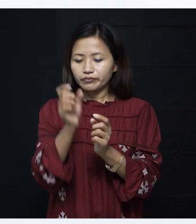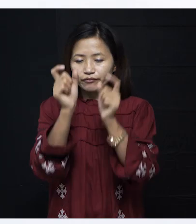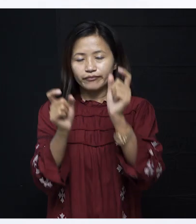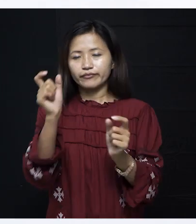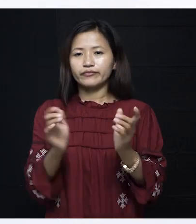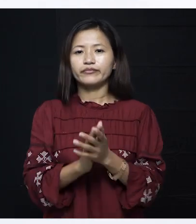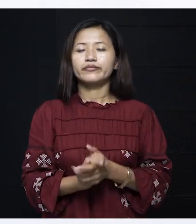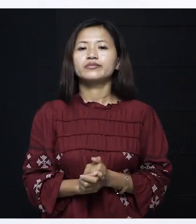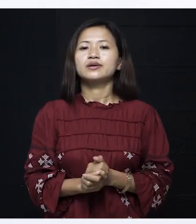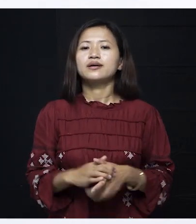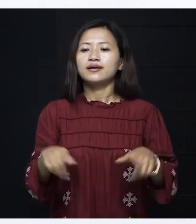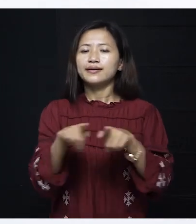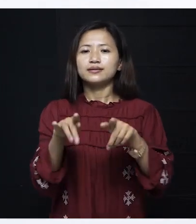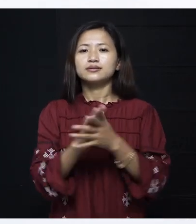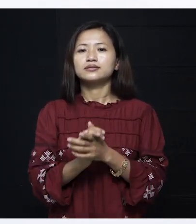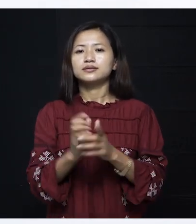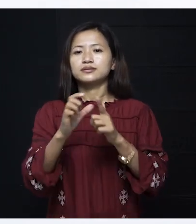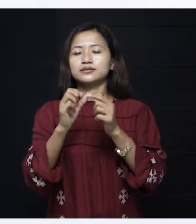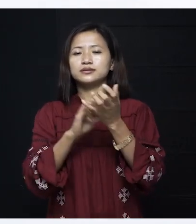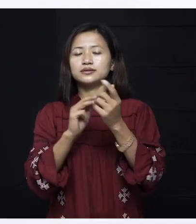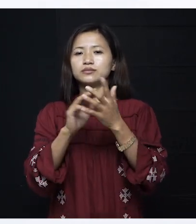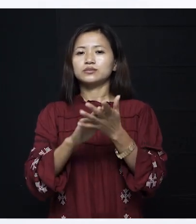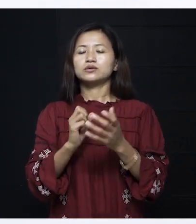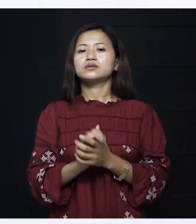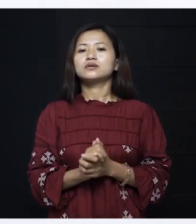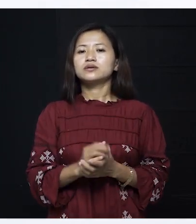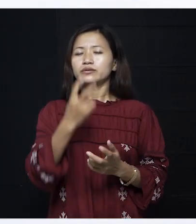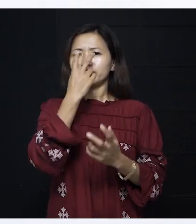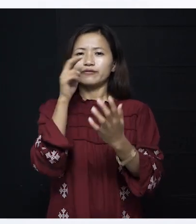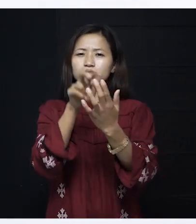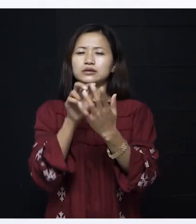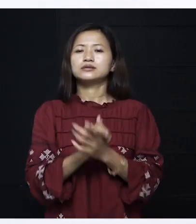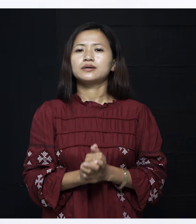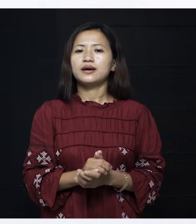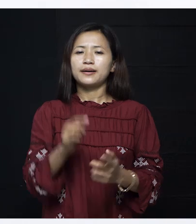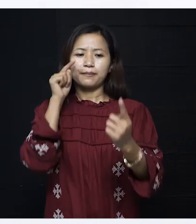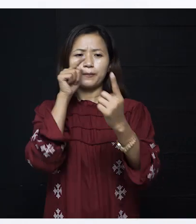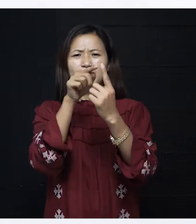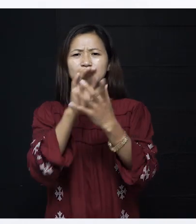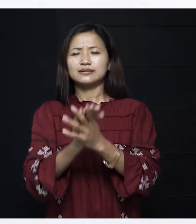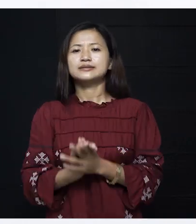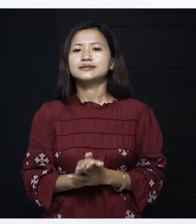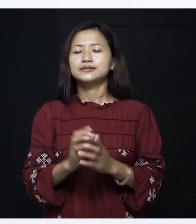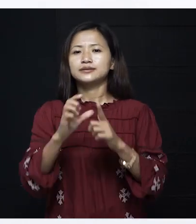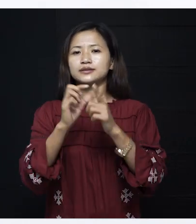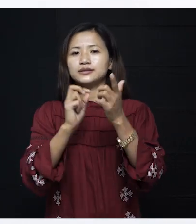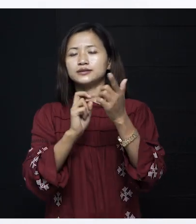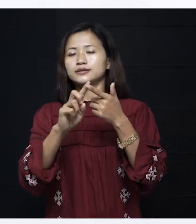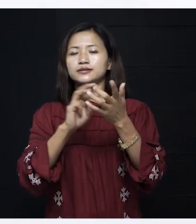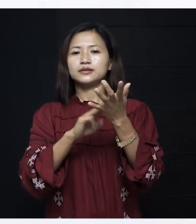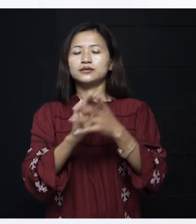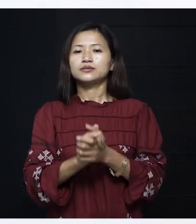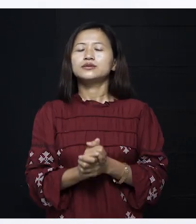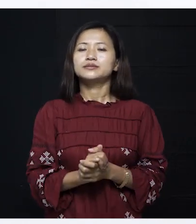so that is called as the demography. Here we are focusing mainly on the definition because these are very, very important.